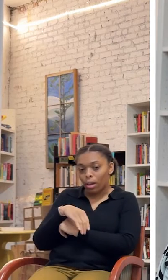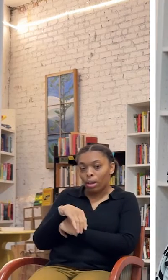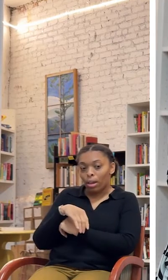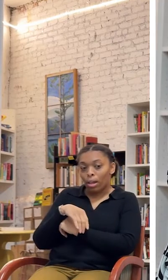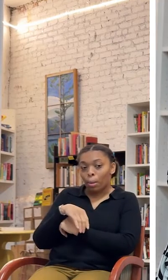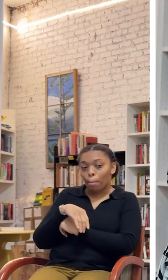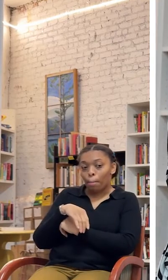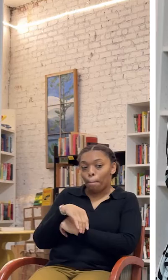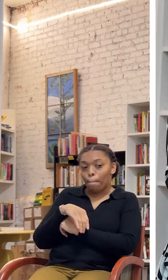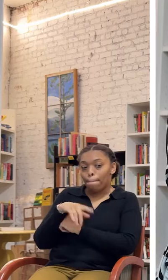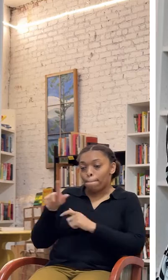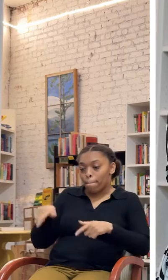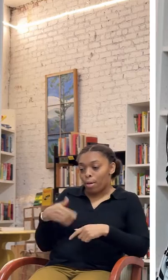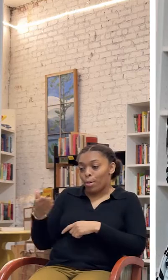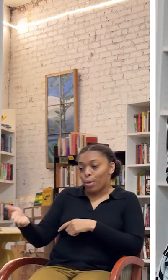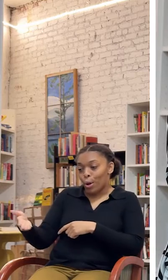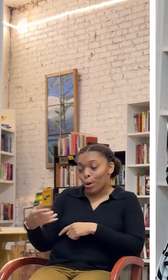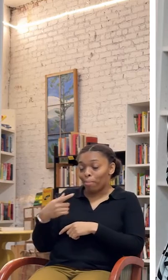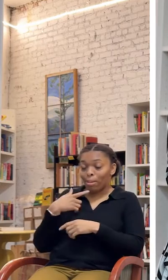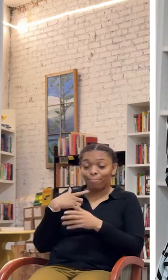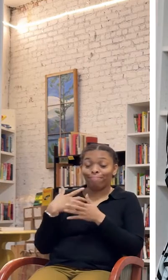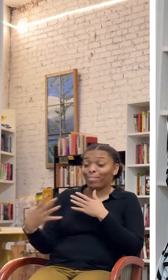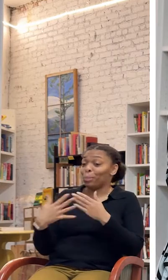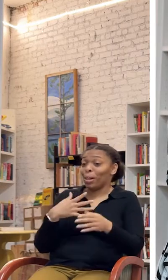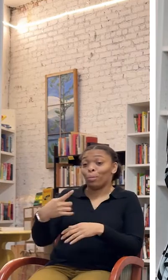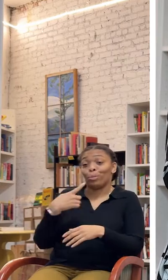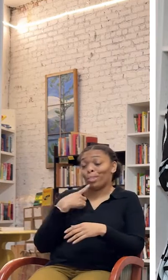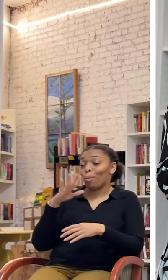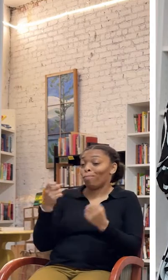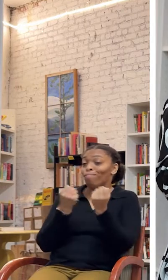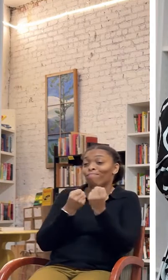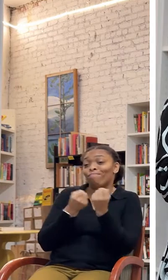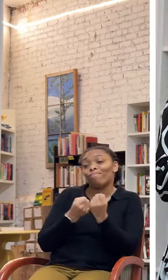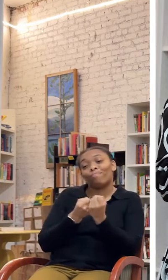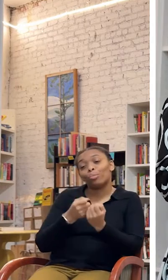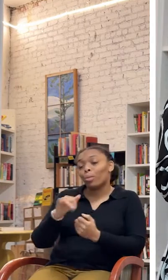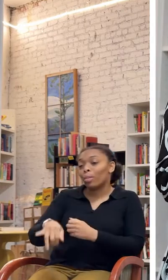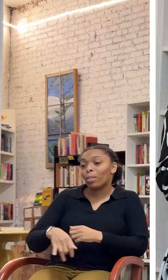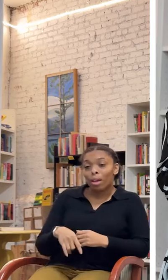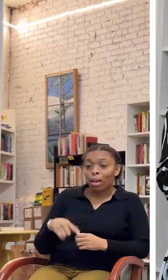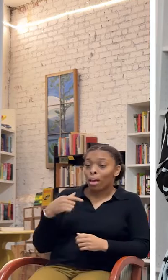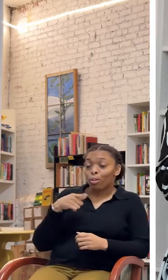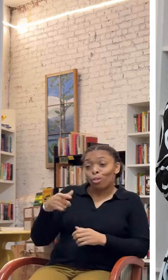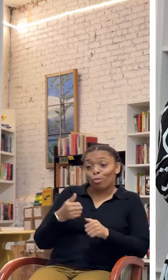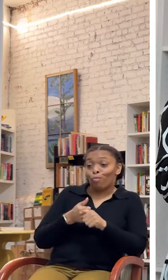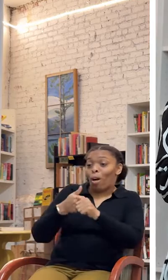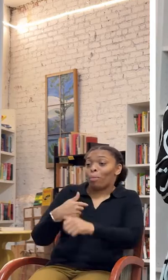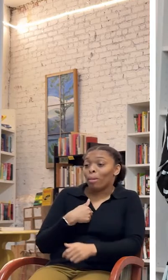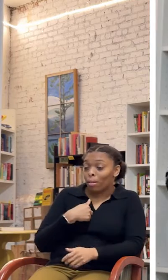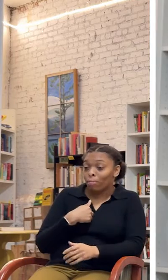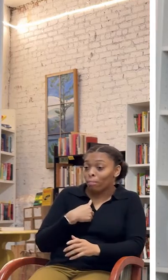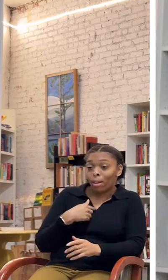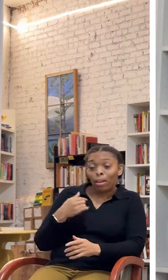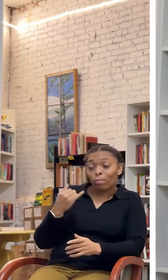Being there, I'm like, hey, whatever you say, I'm gonna rock with it. Y'all followed me. Y'all like,